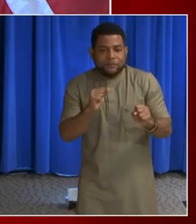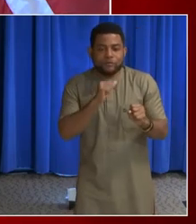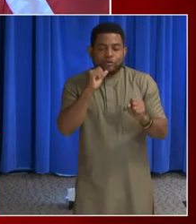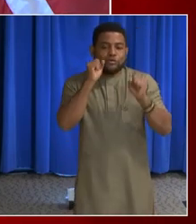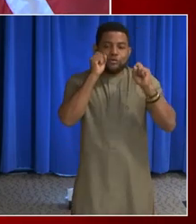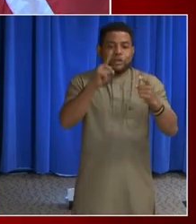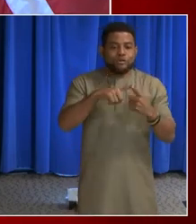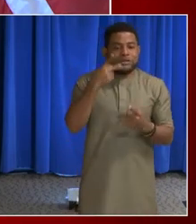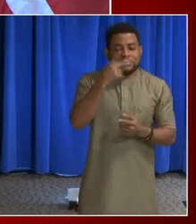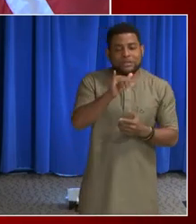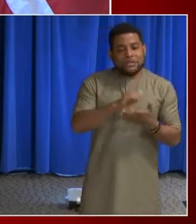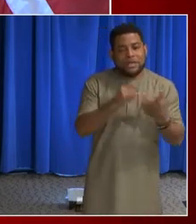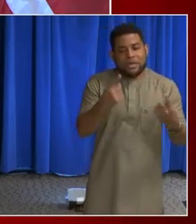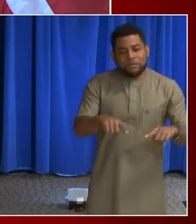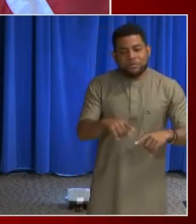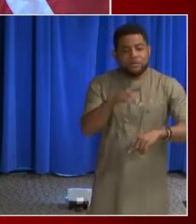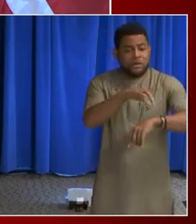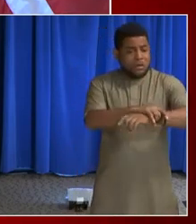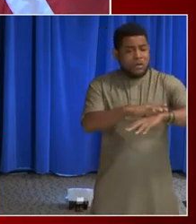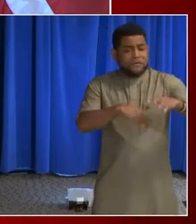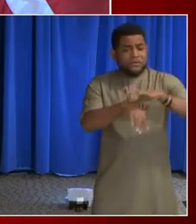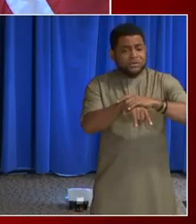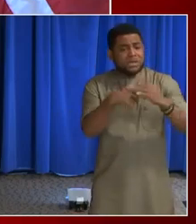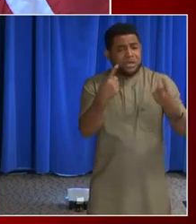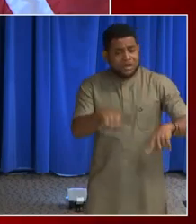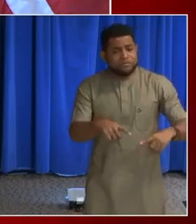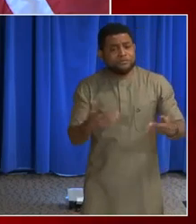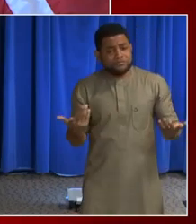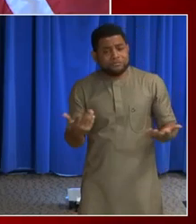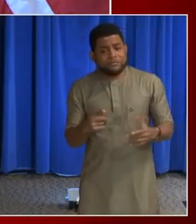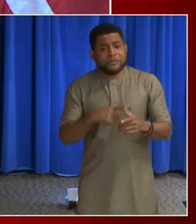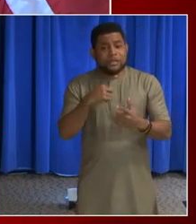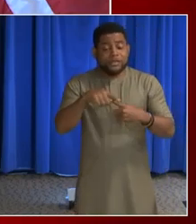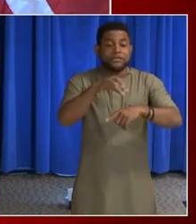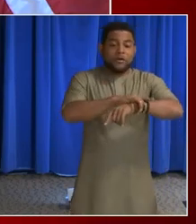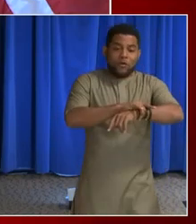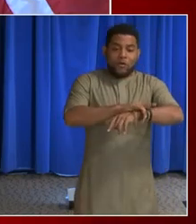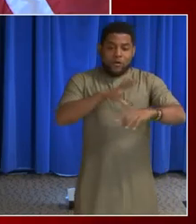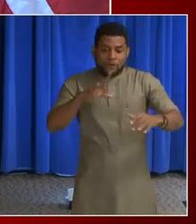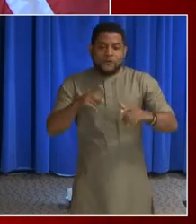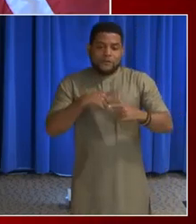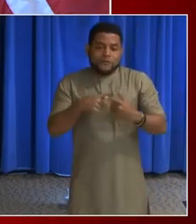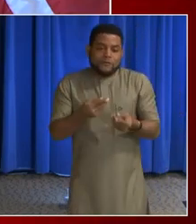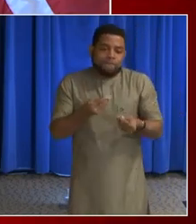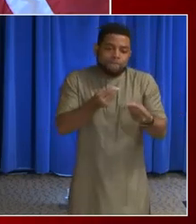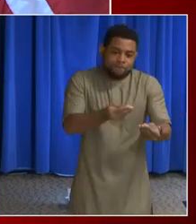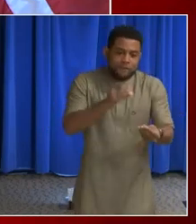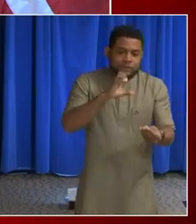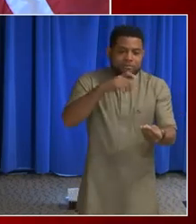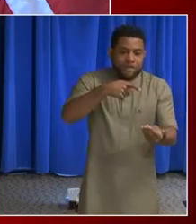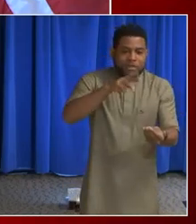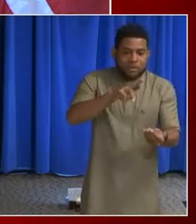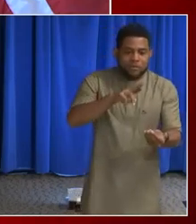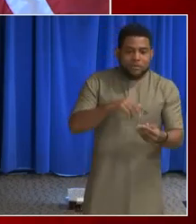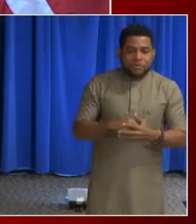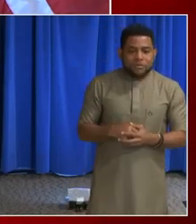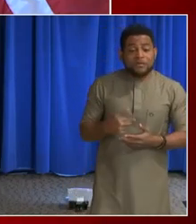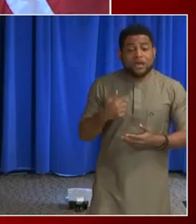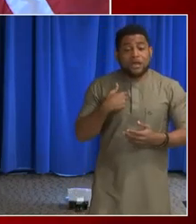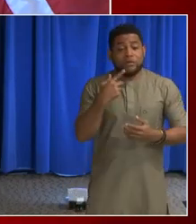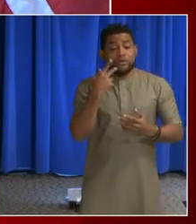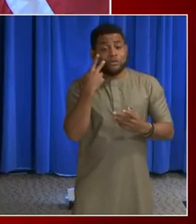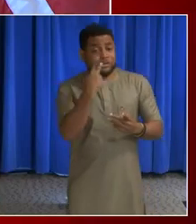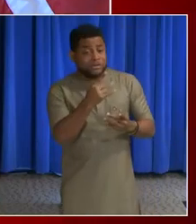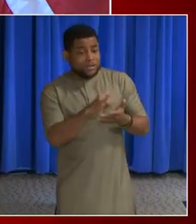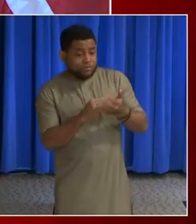to see that there was a handcuffing to take place, then the unhandcuffing, and then the administration of first aid. Were you surprised to see them handcuff them, putting them in the ambulance